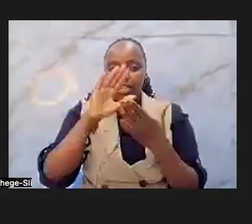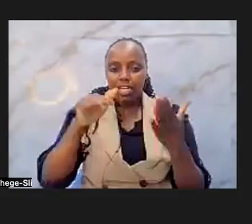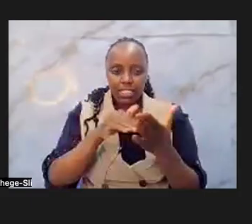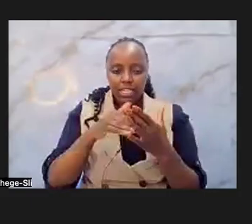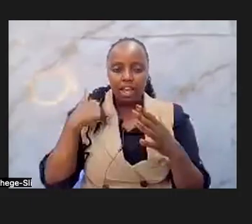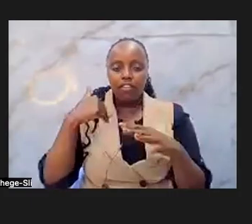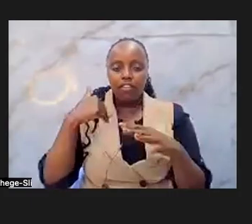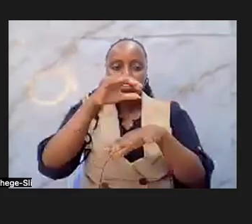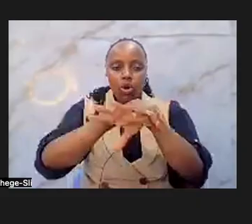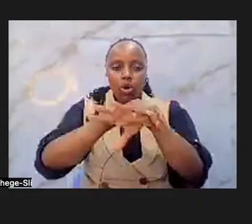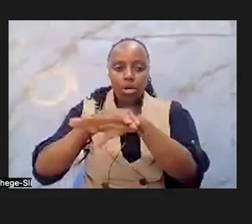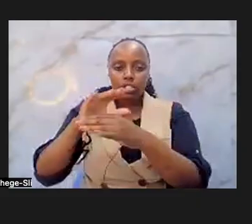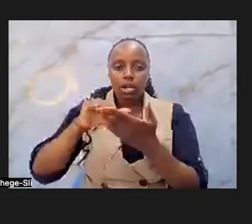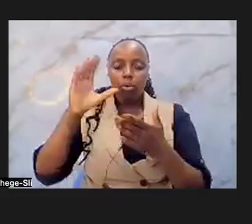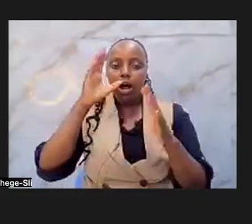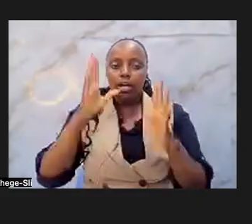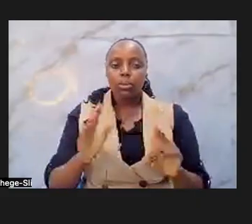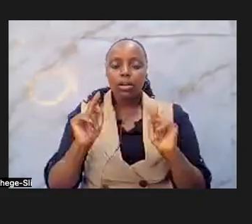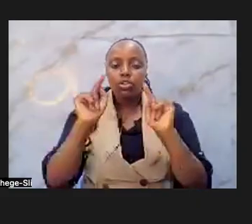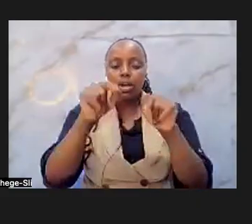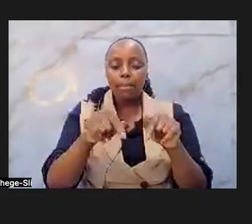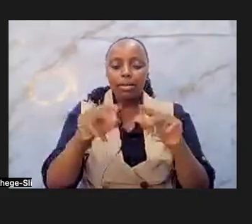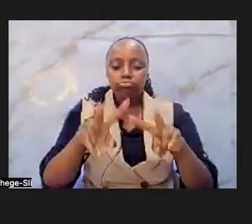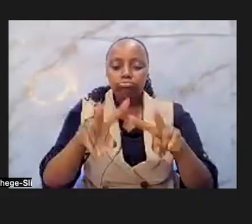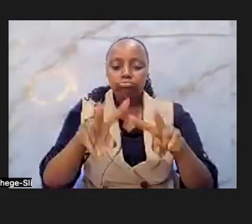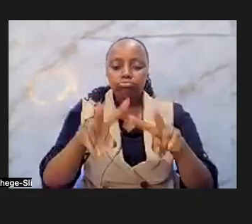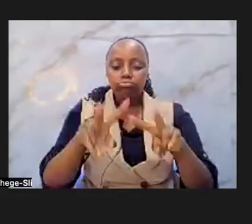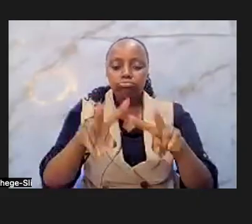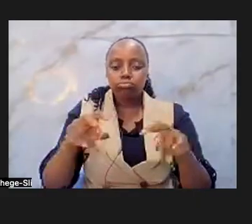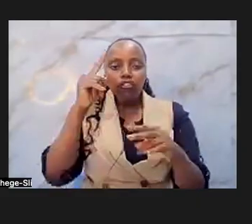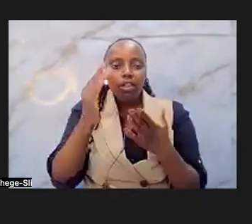clients coming to seek services, which has really we